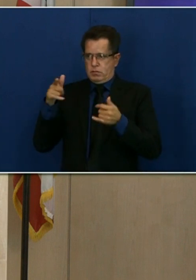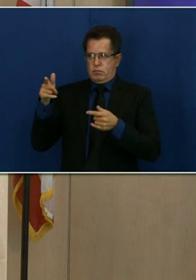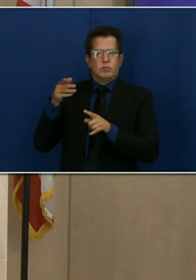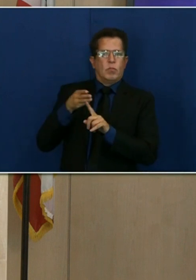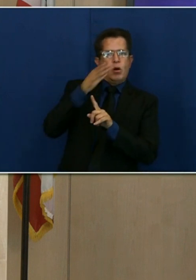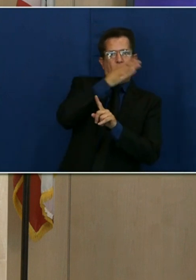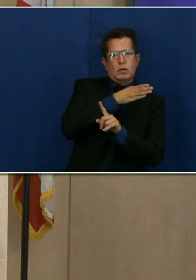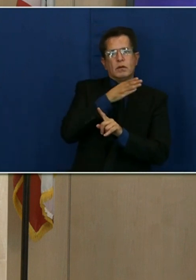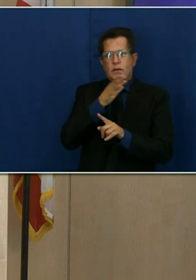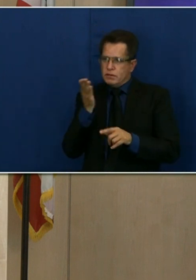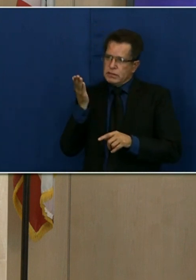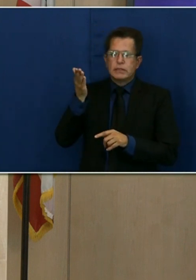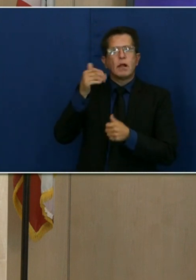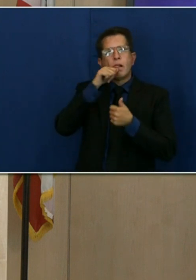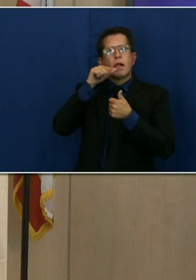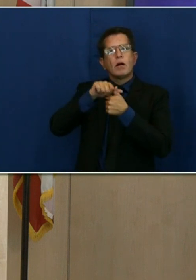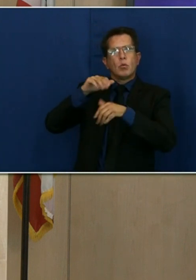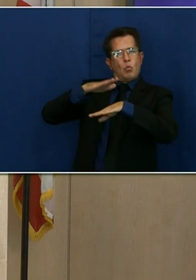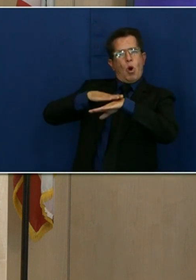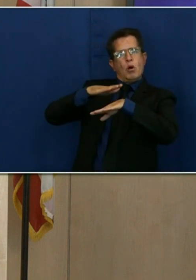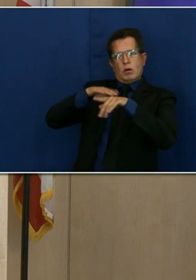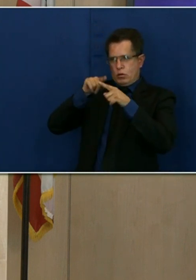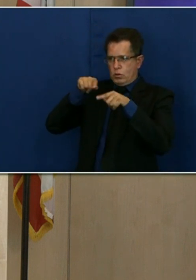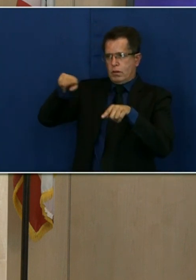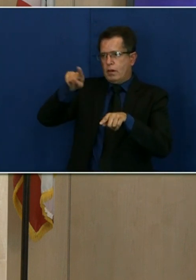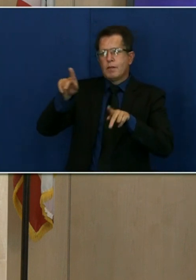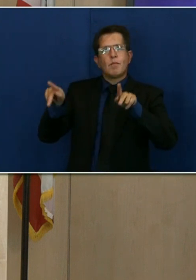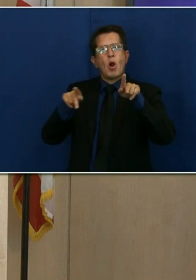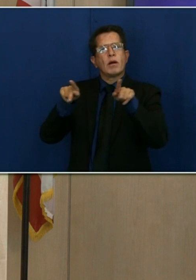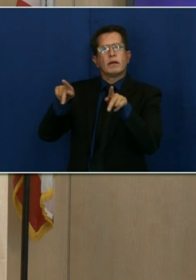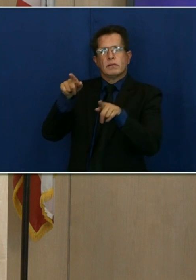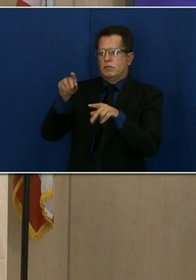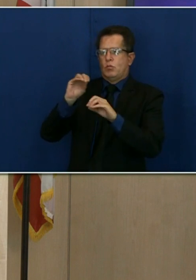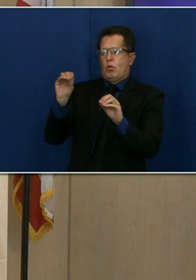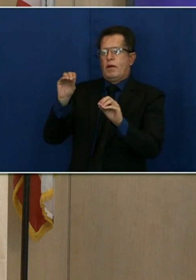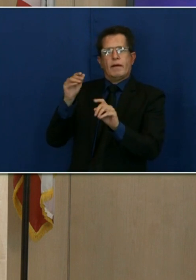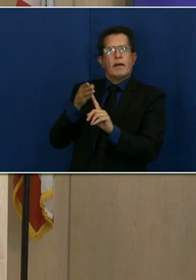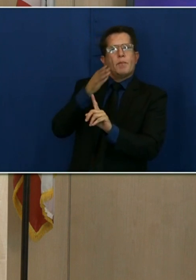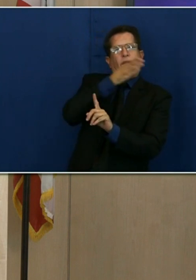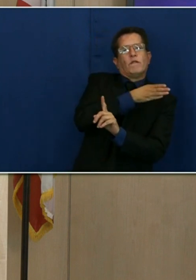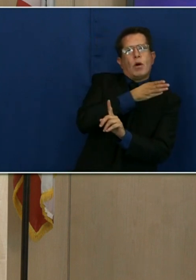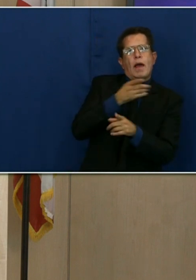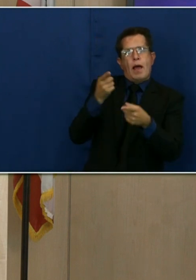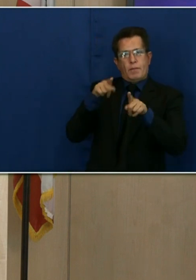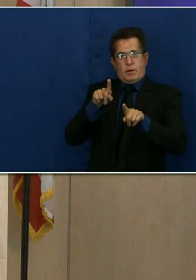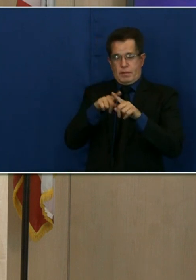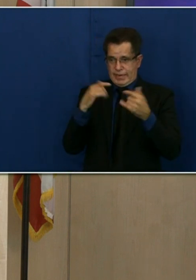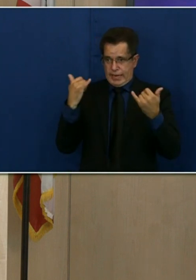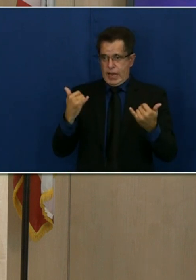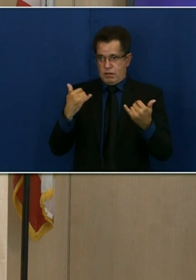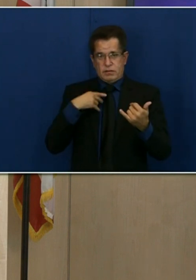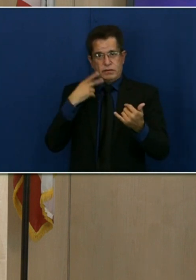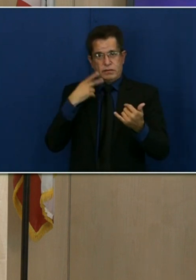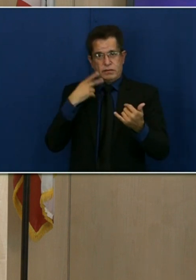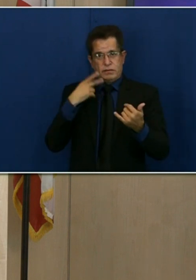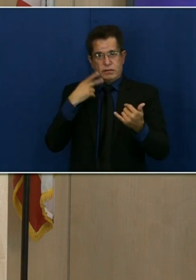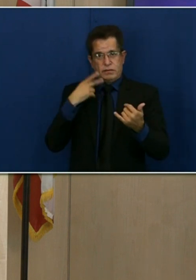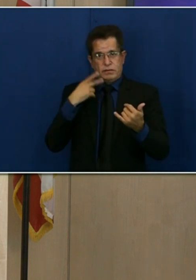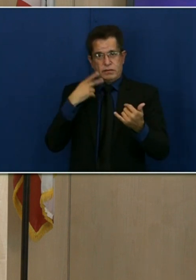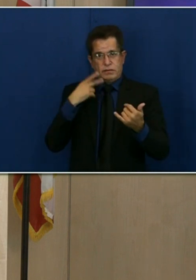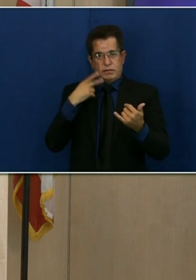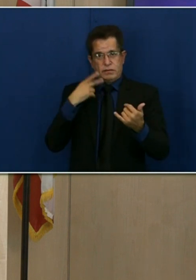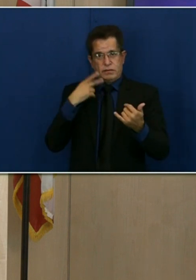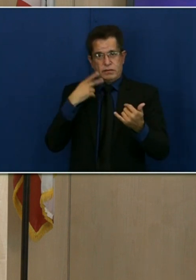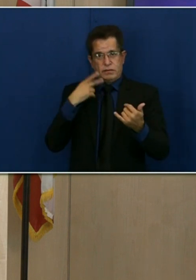issuing cease and desist orders based on parties that hadn't happened yet. And now we have a situation where perhaps next week